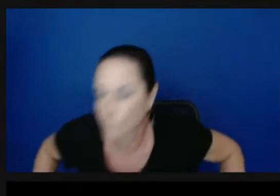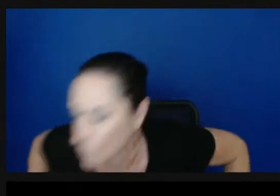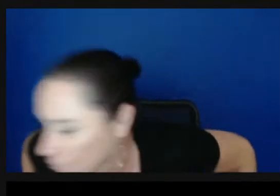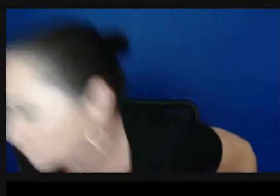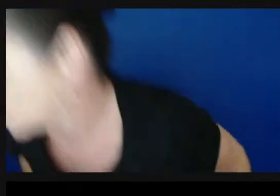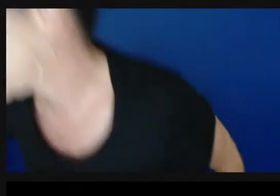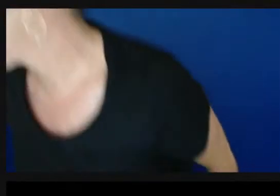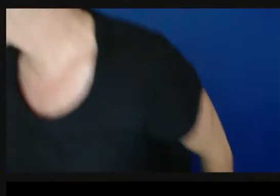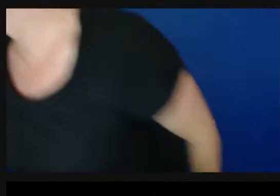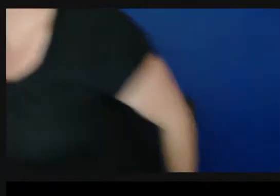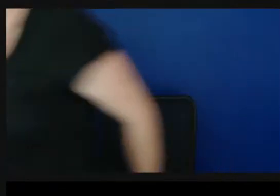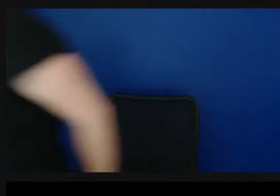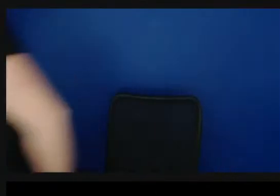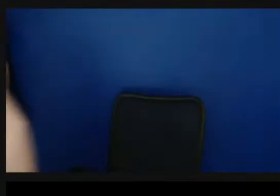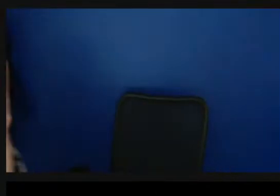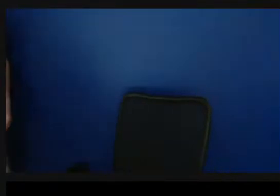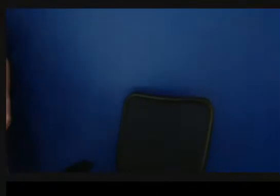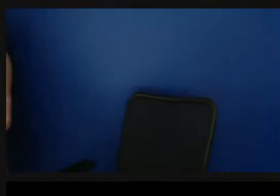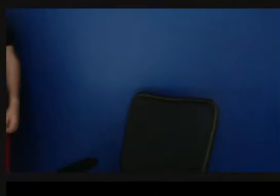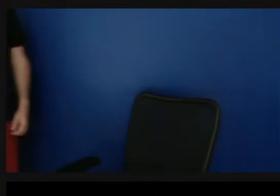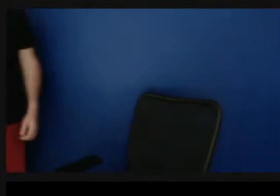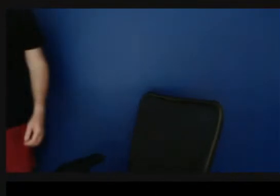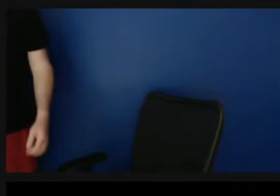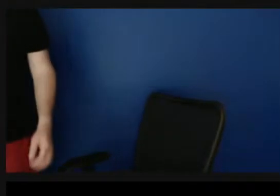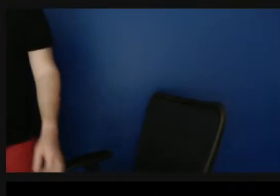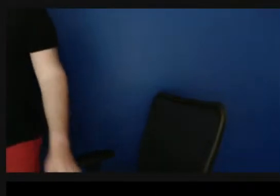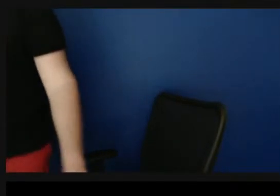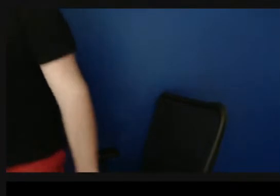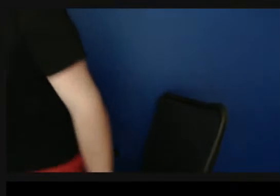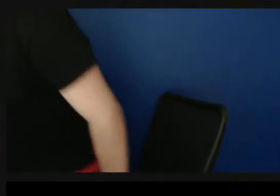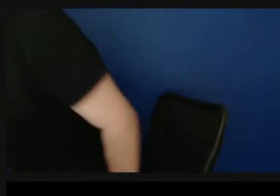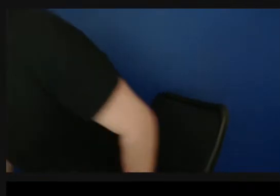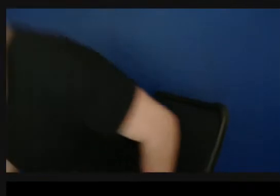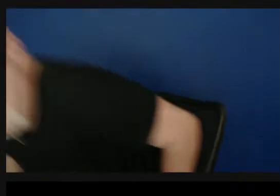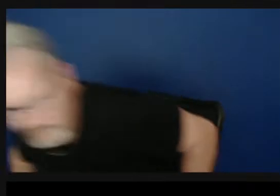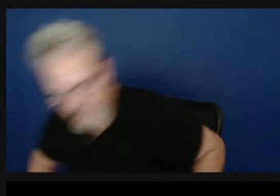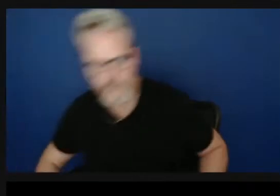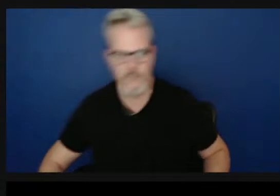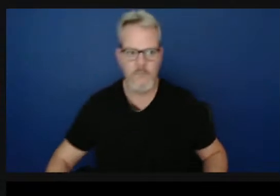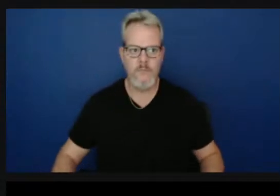here. Ilinakule, Hilanapali, these ones in here.